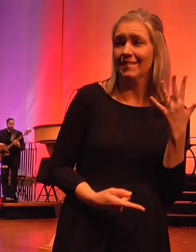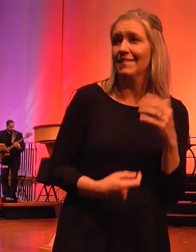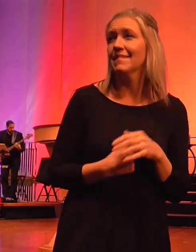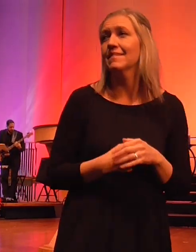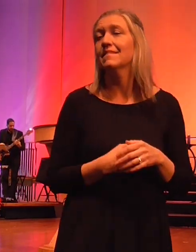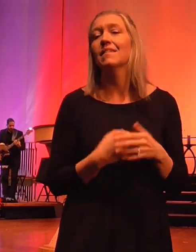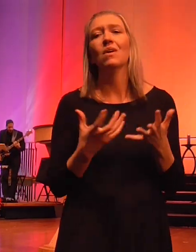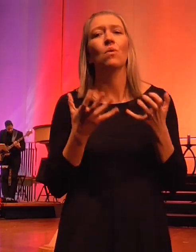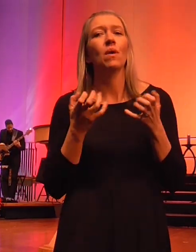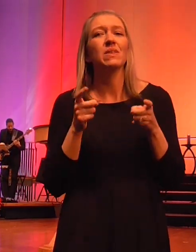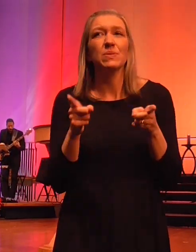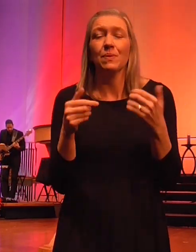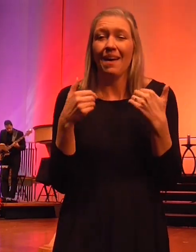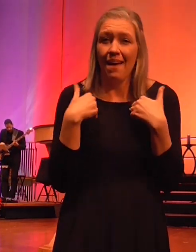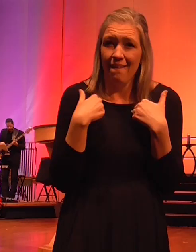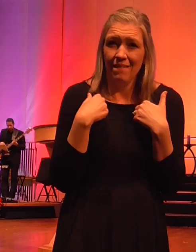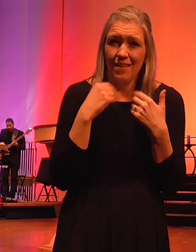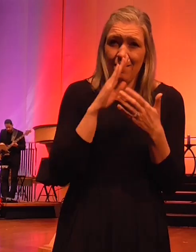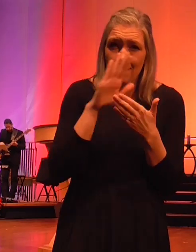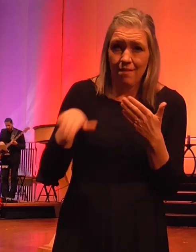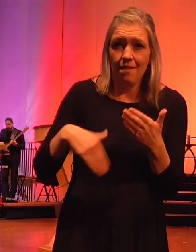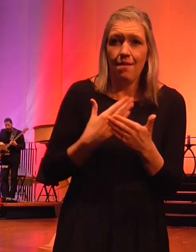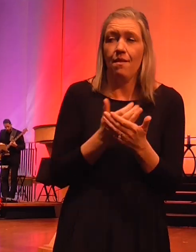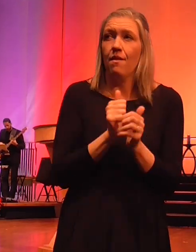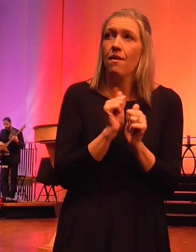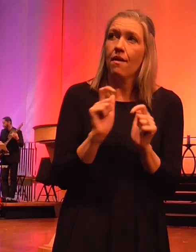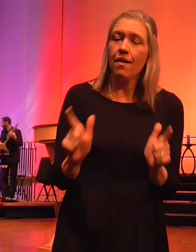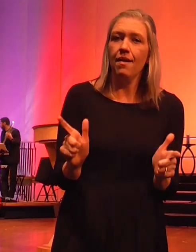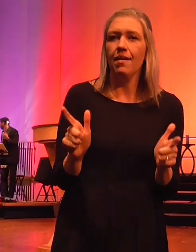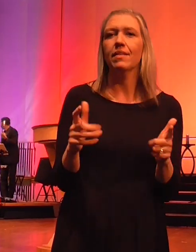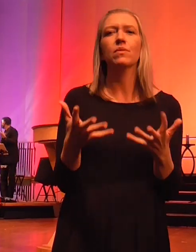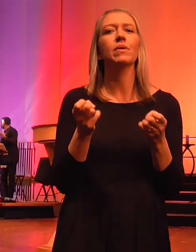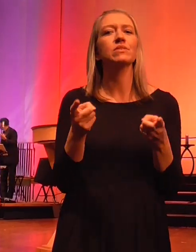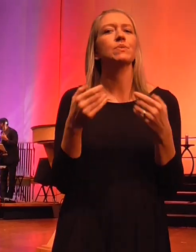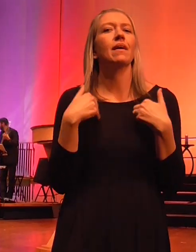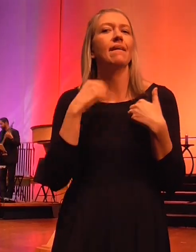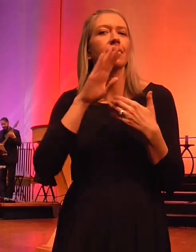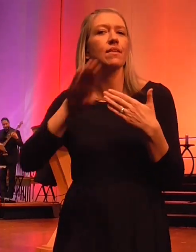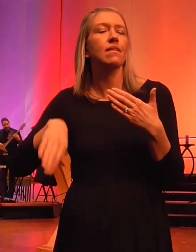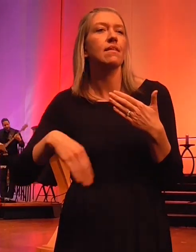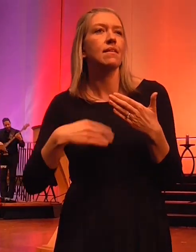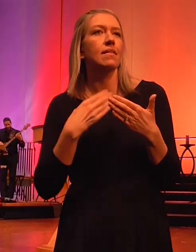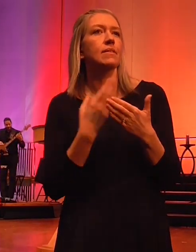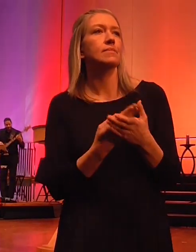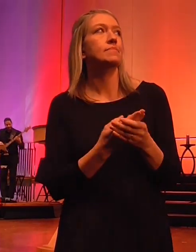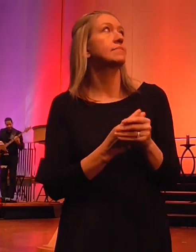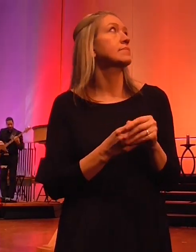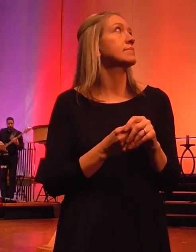I want you to have it all. I want you to have it all.